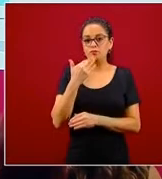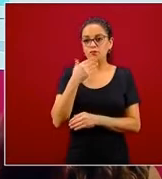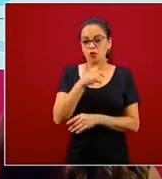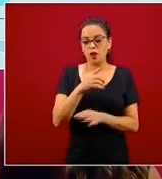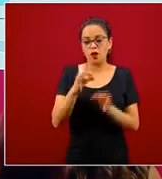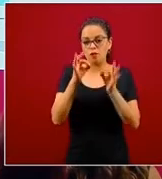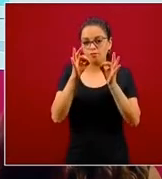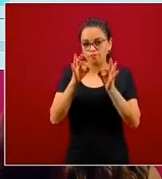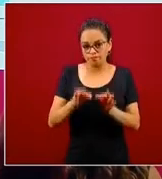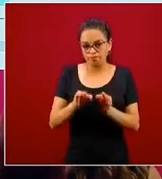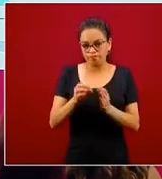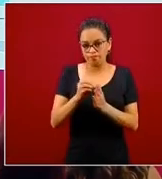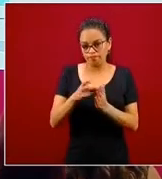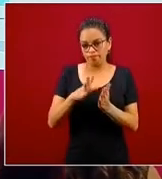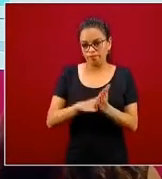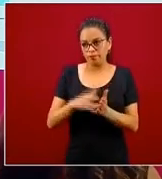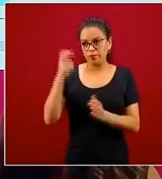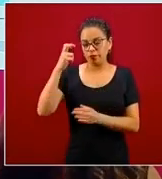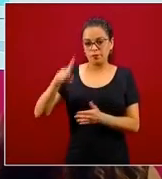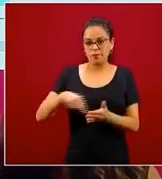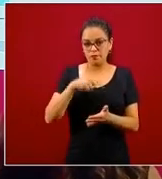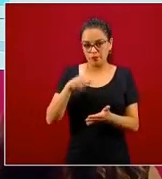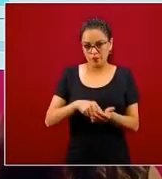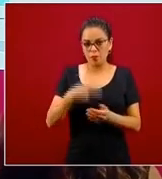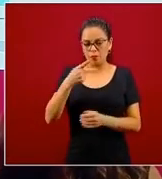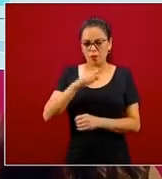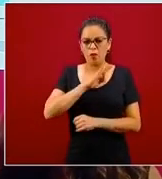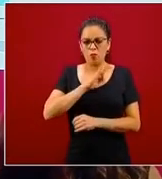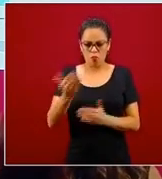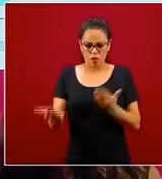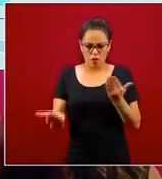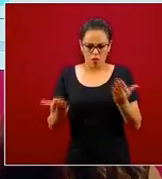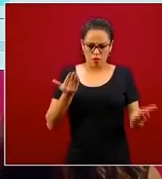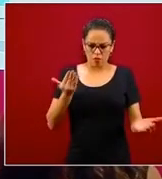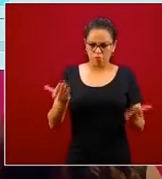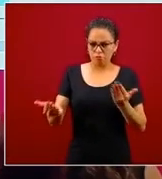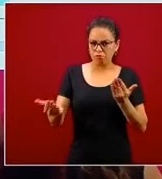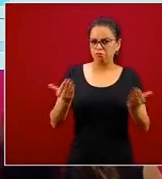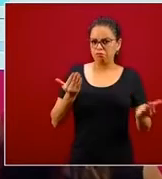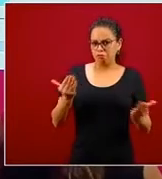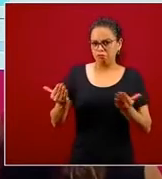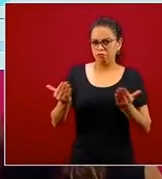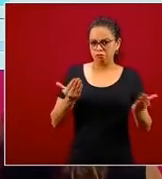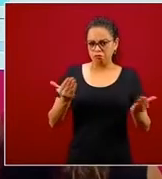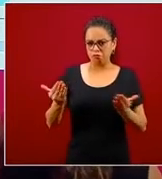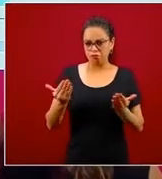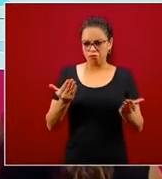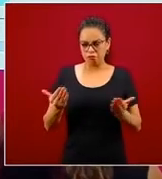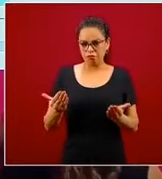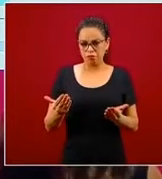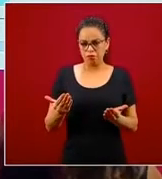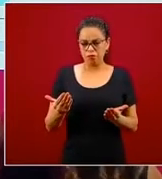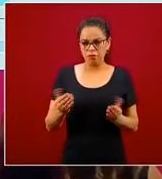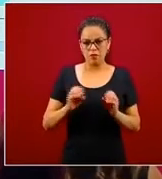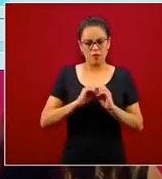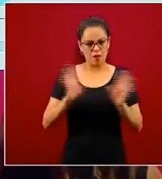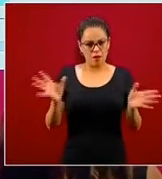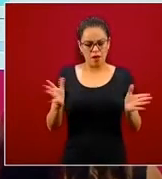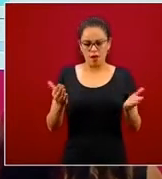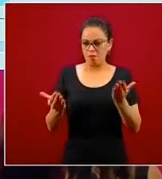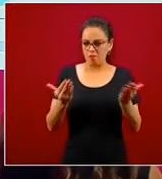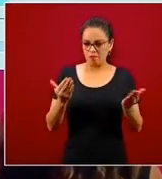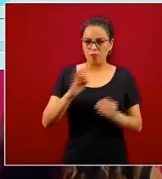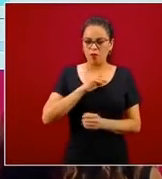unregistered, not contained in the inner recording. So we can anyway